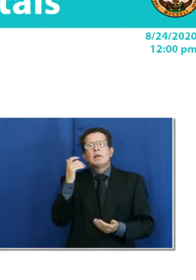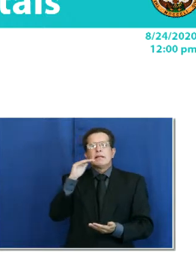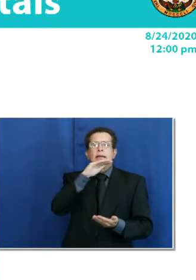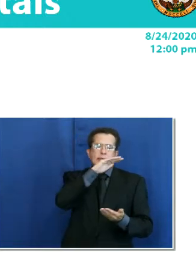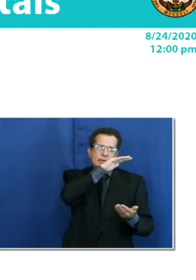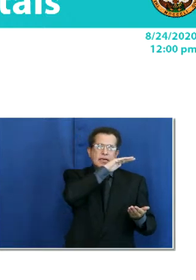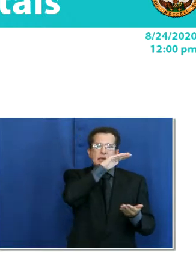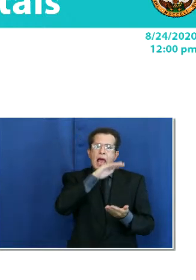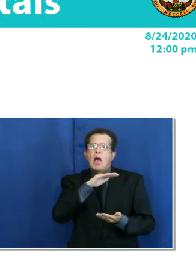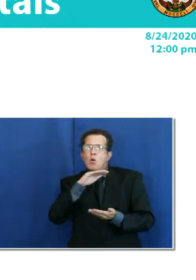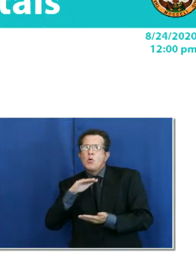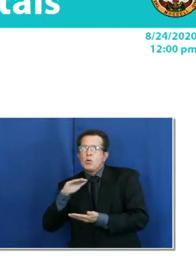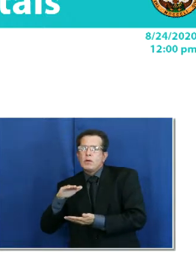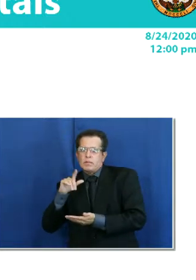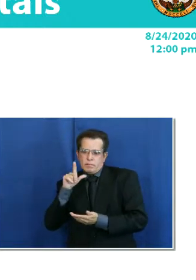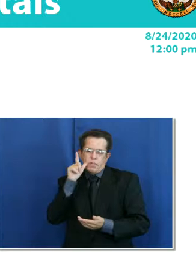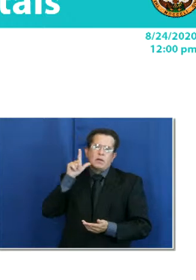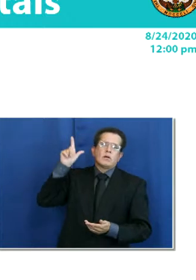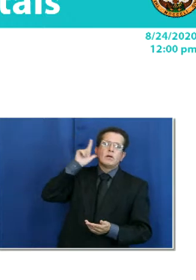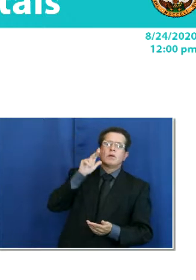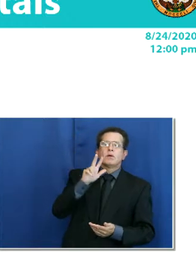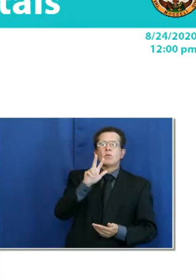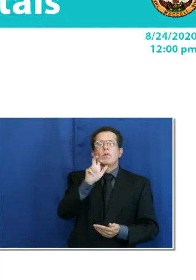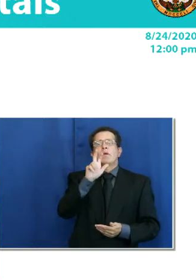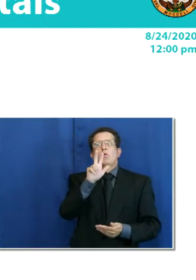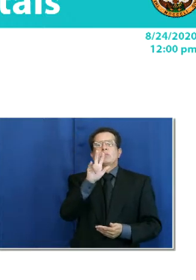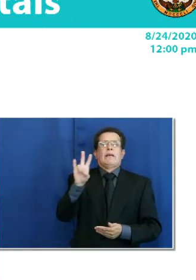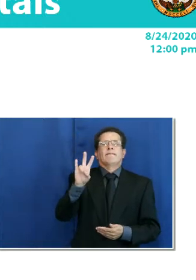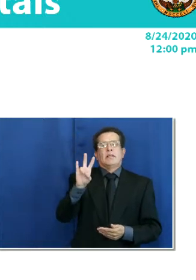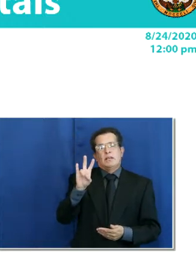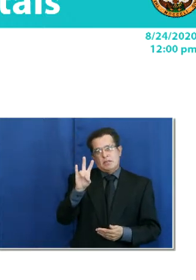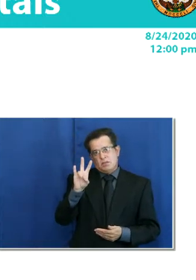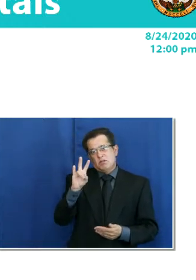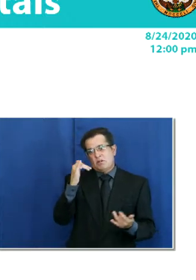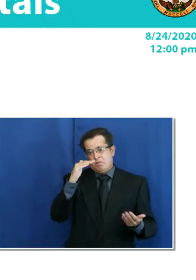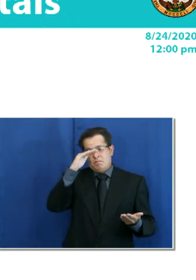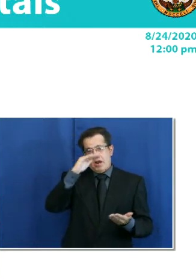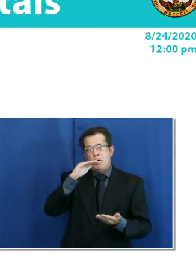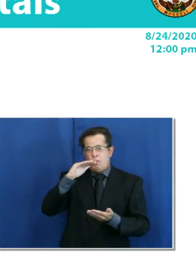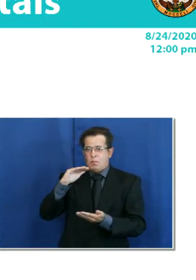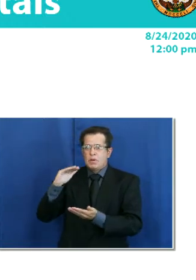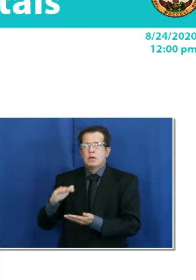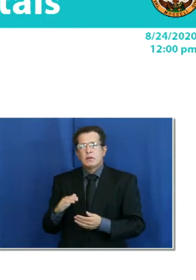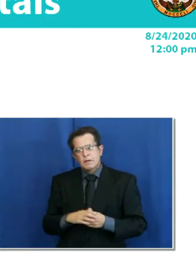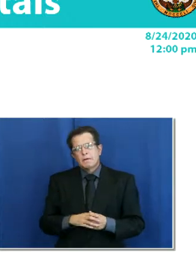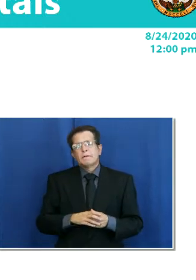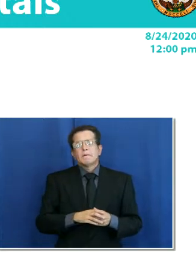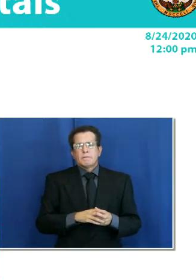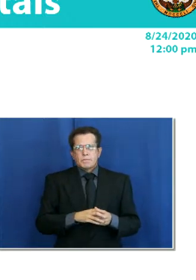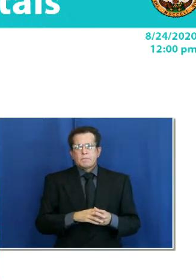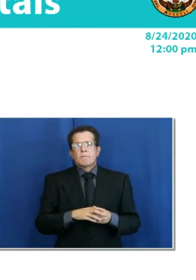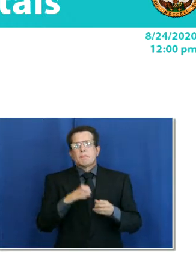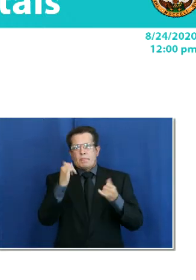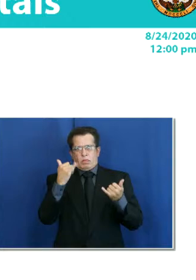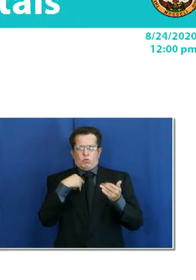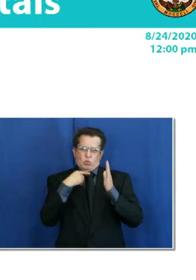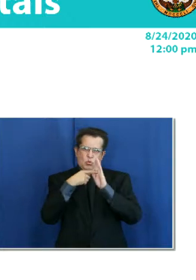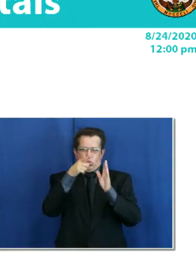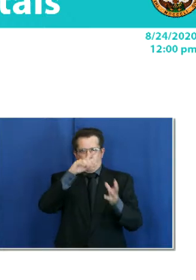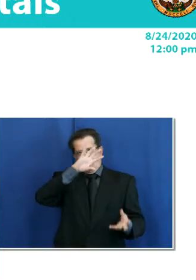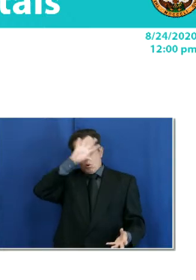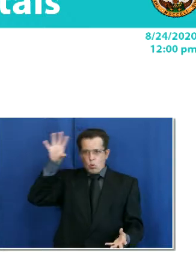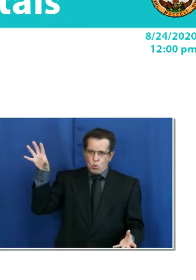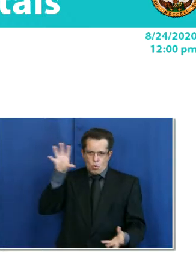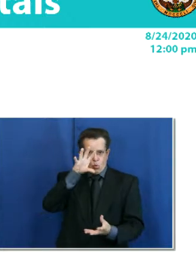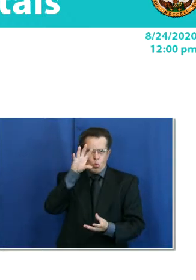yesterday's report of 337 cases. To put this total number of cases into perspective,